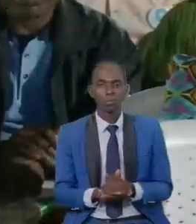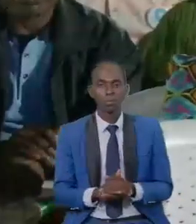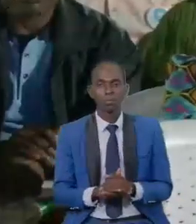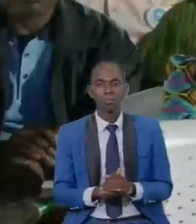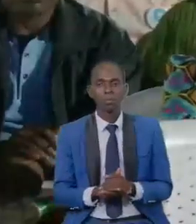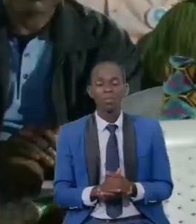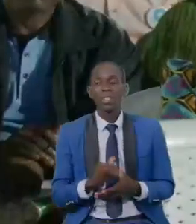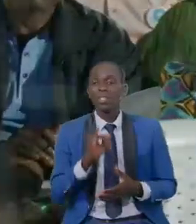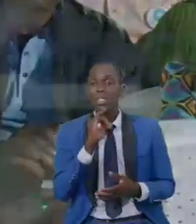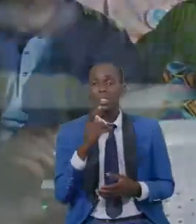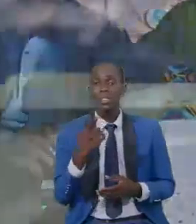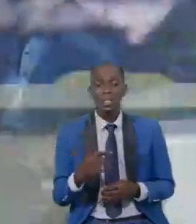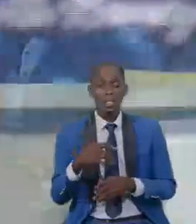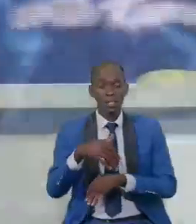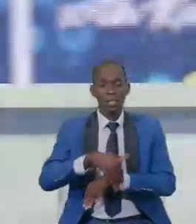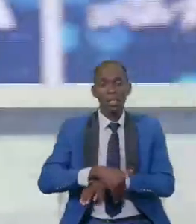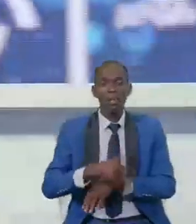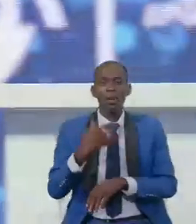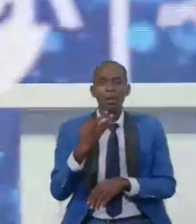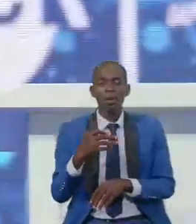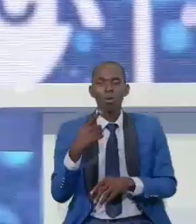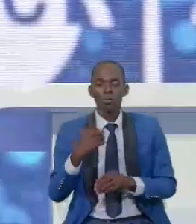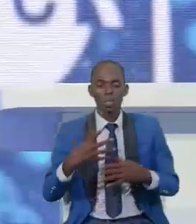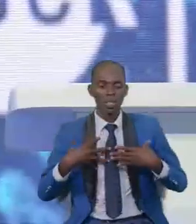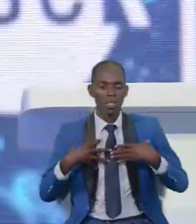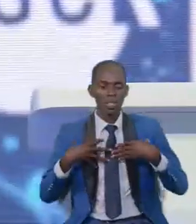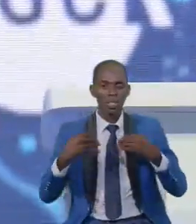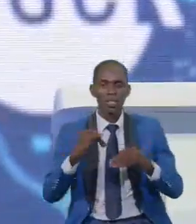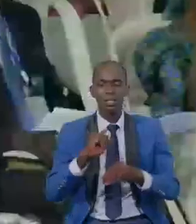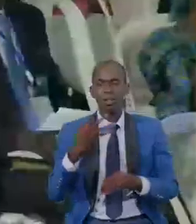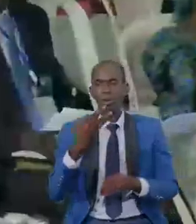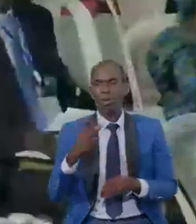It's the night of the healing of cancer.